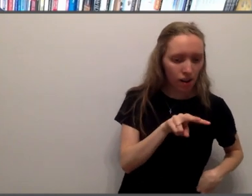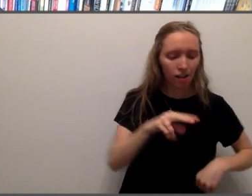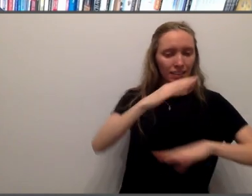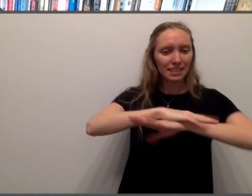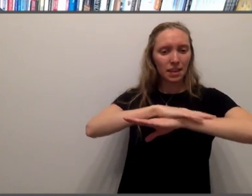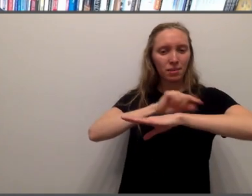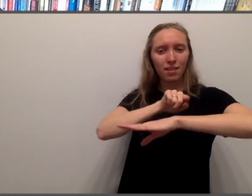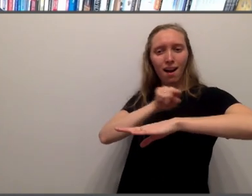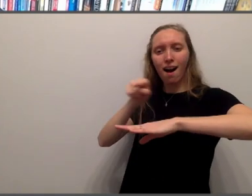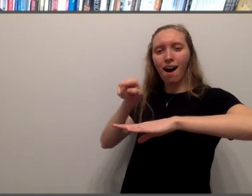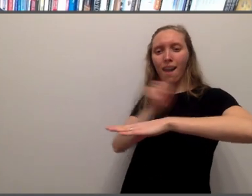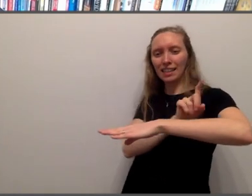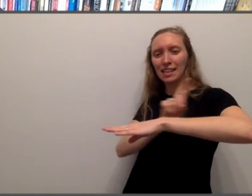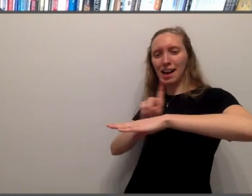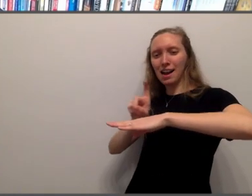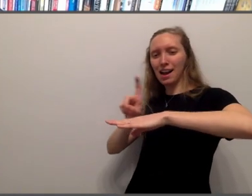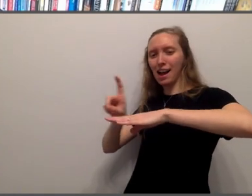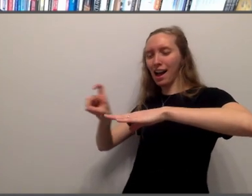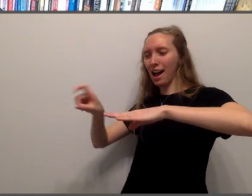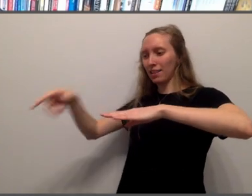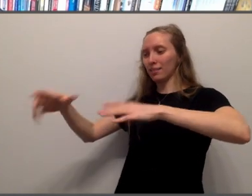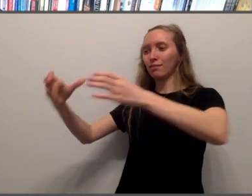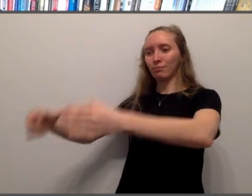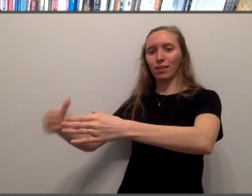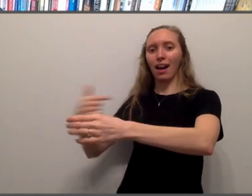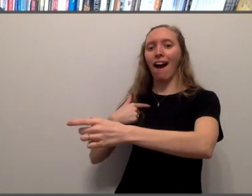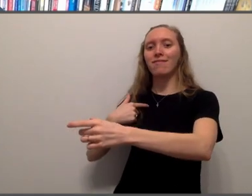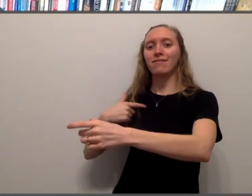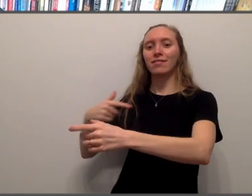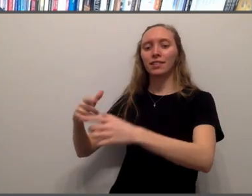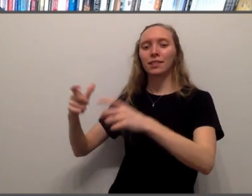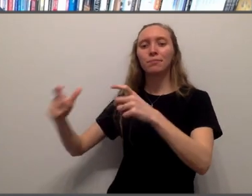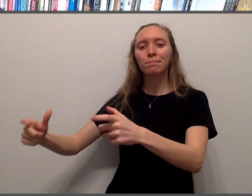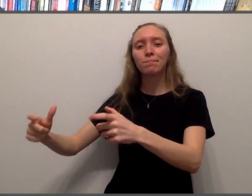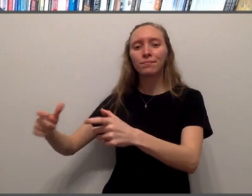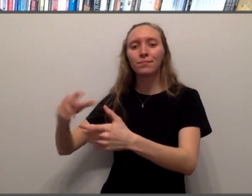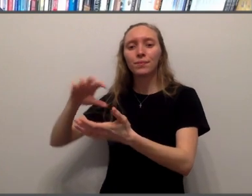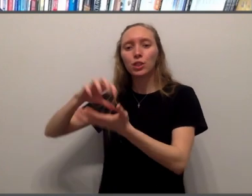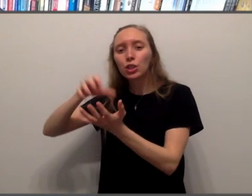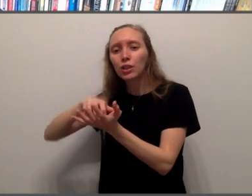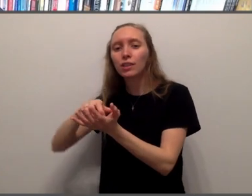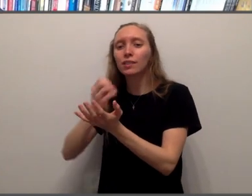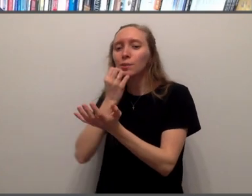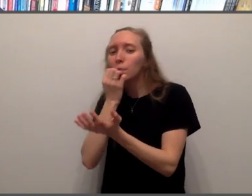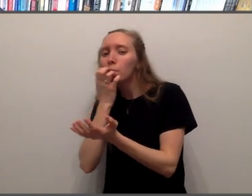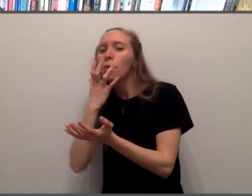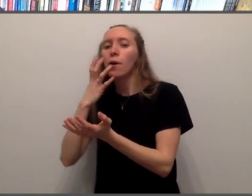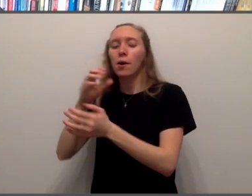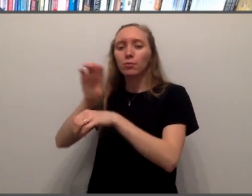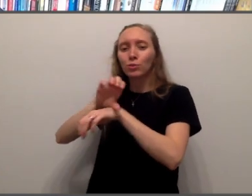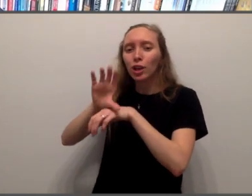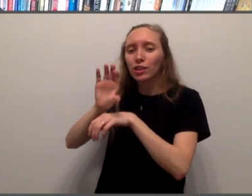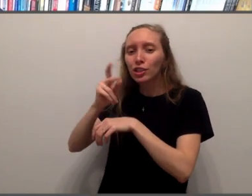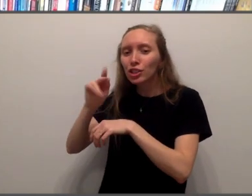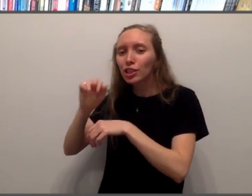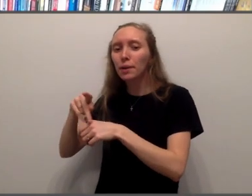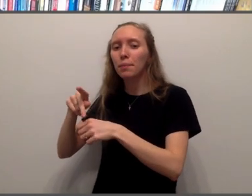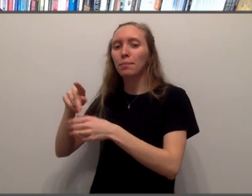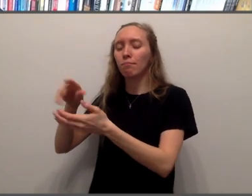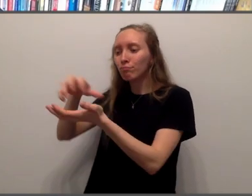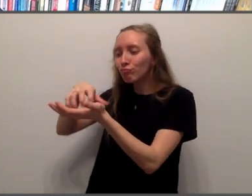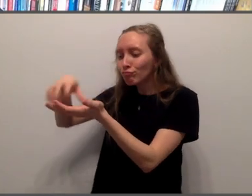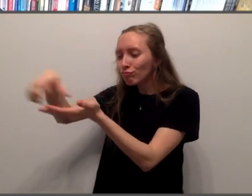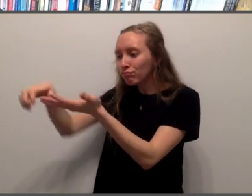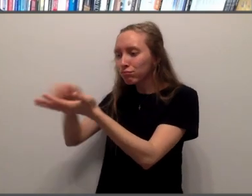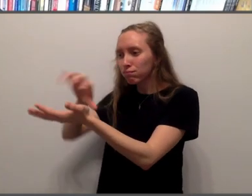other end of the table where there was a plate of warm, fresh, baked chocolate chip cookies. And he runs back